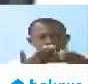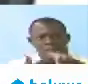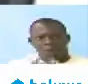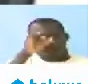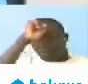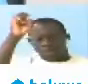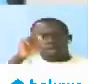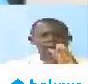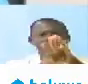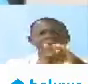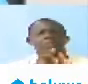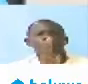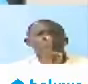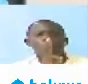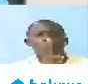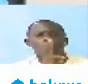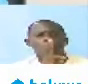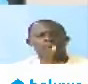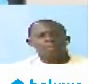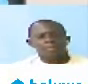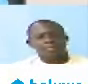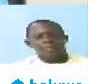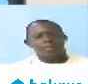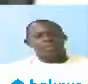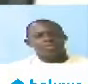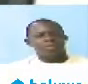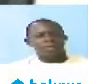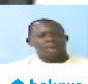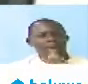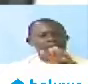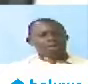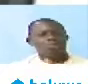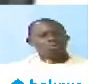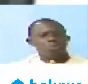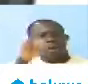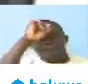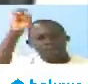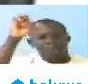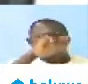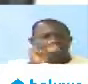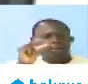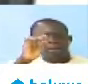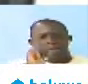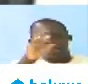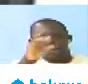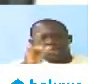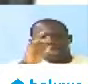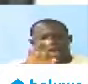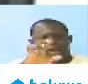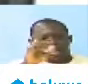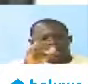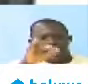give us examples? Example like Idrissa Deby. People like Idrissa Deby who was in charge.